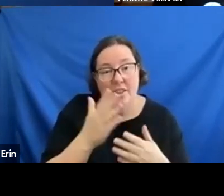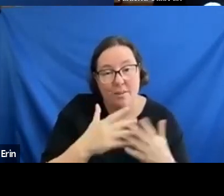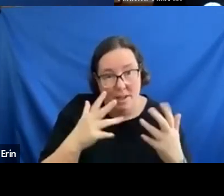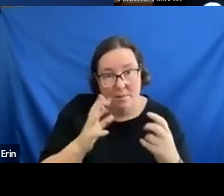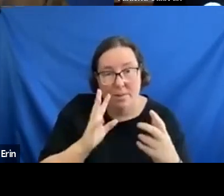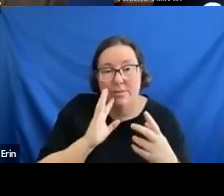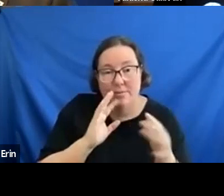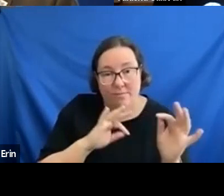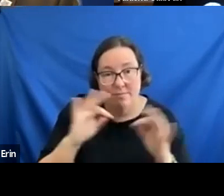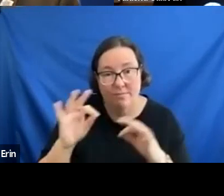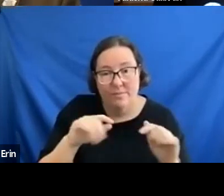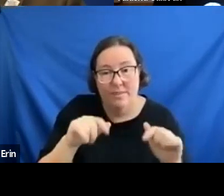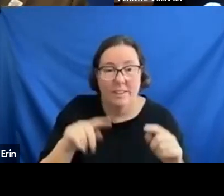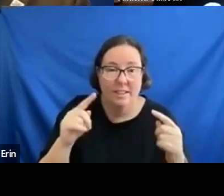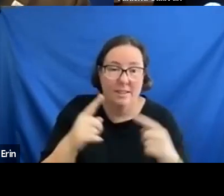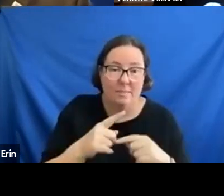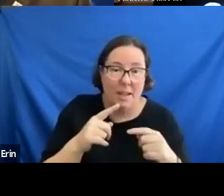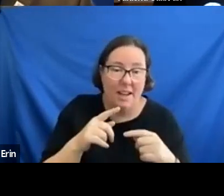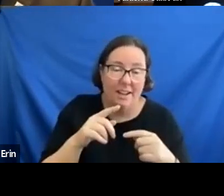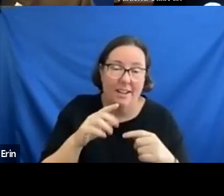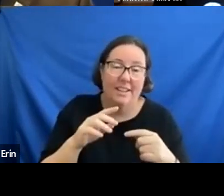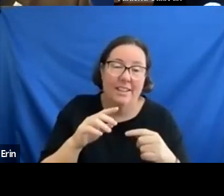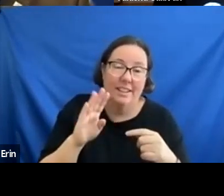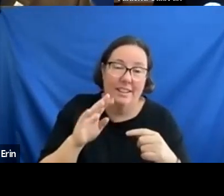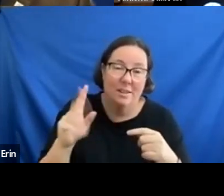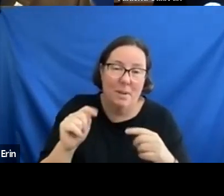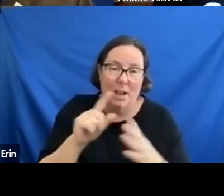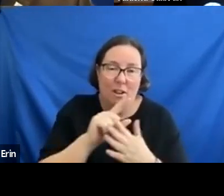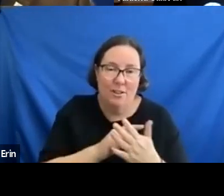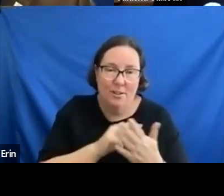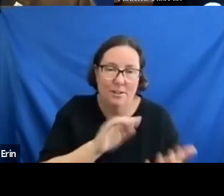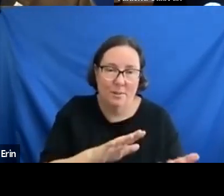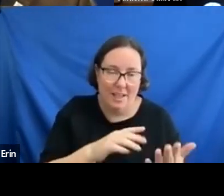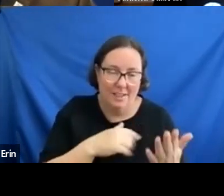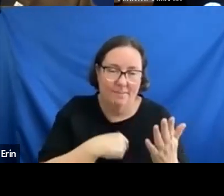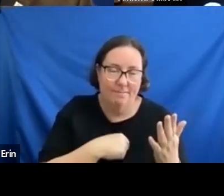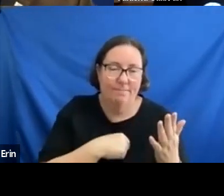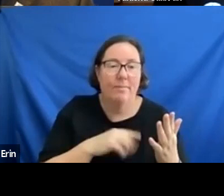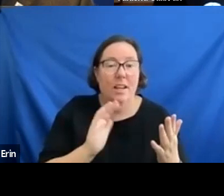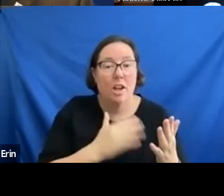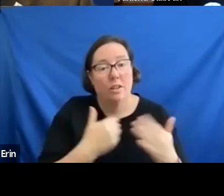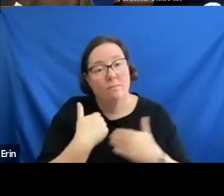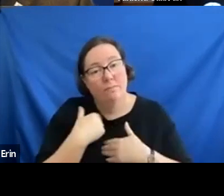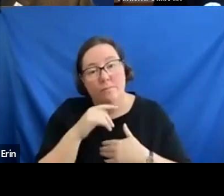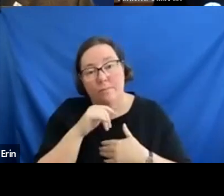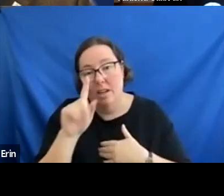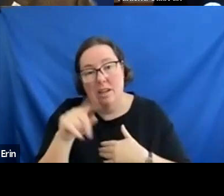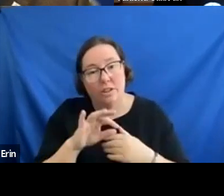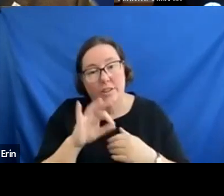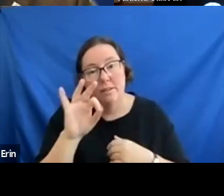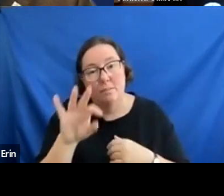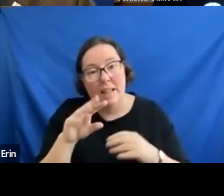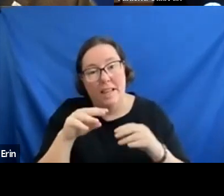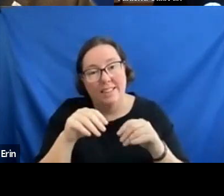say in this pain in the butt lawyerly way is that, you know, our job is not just to plant and seed